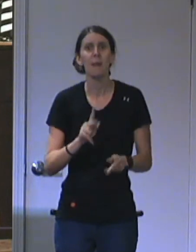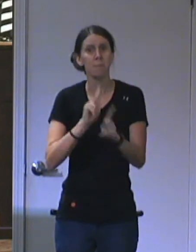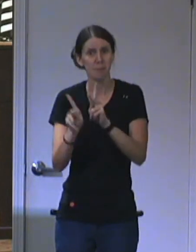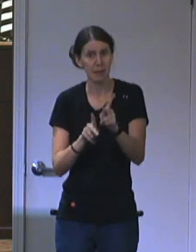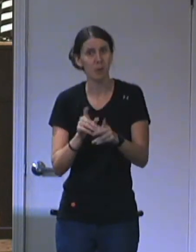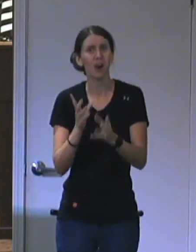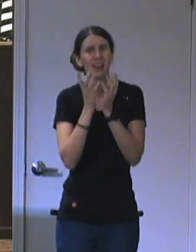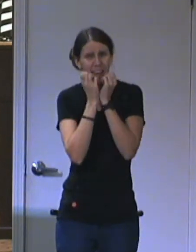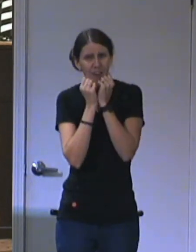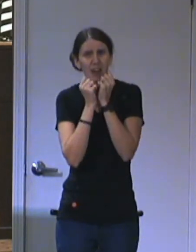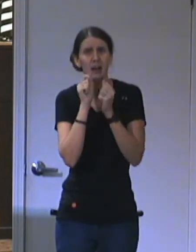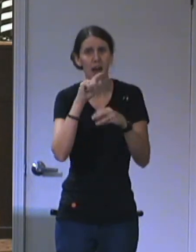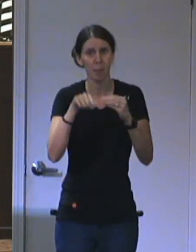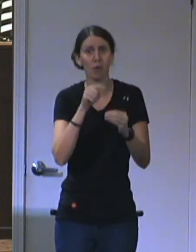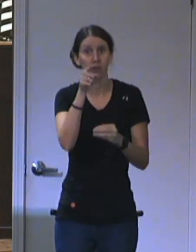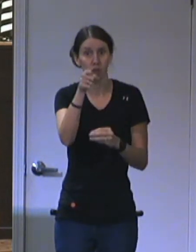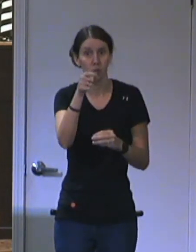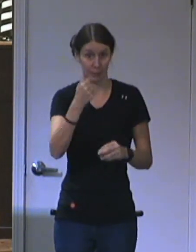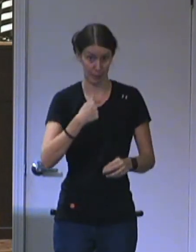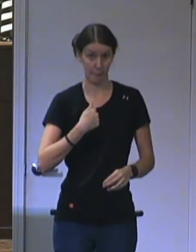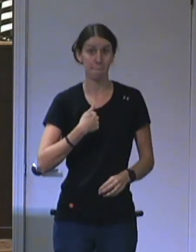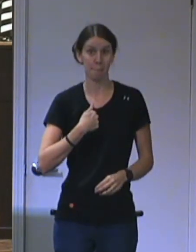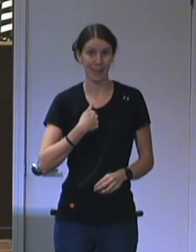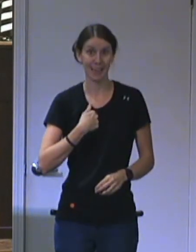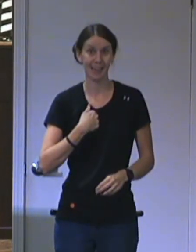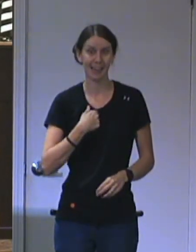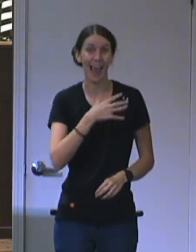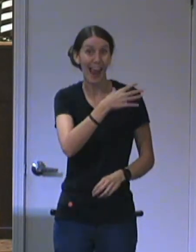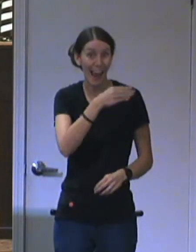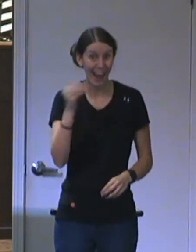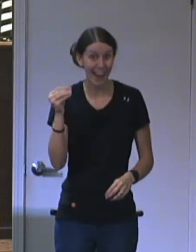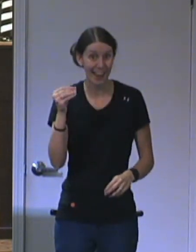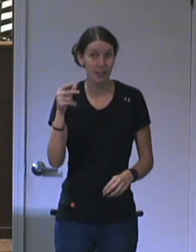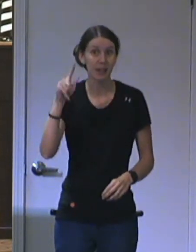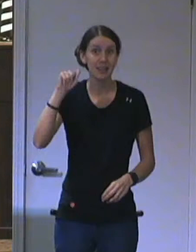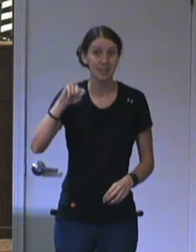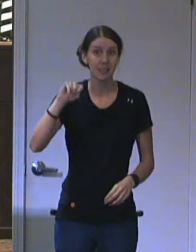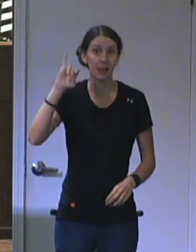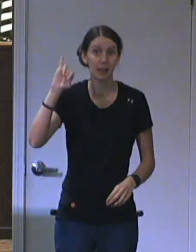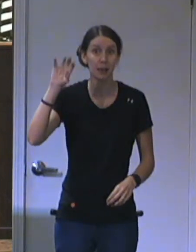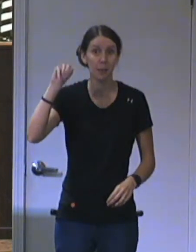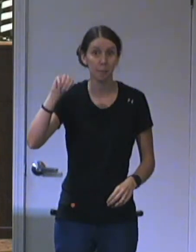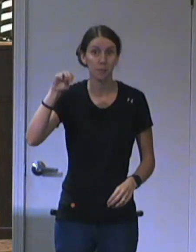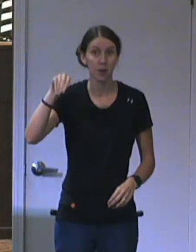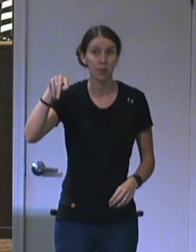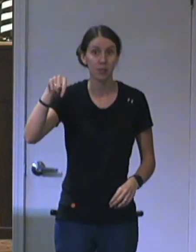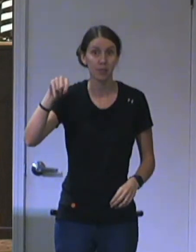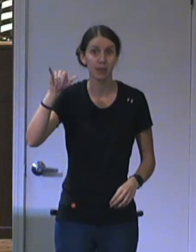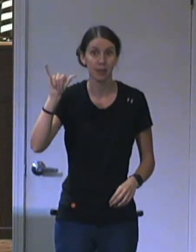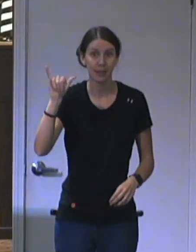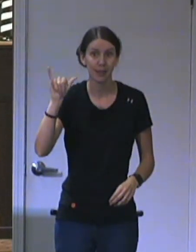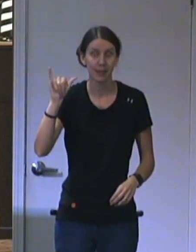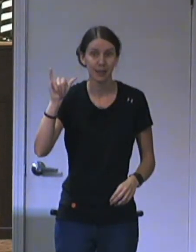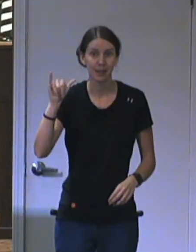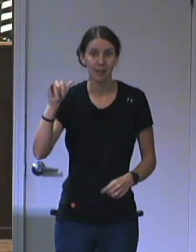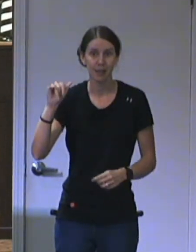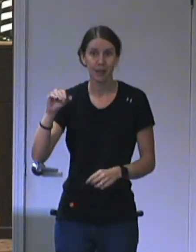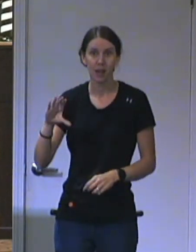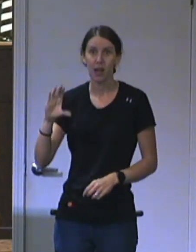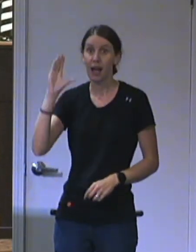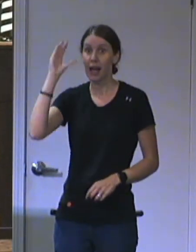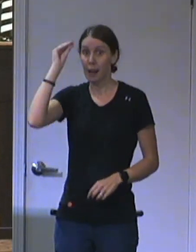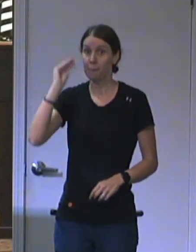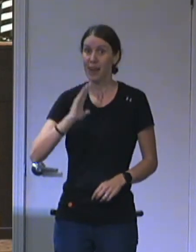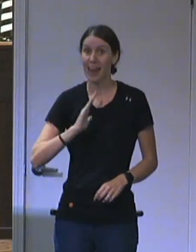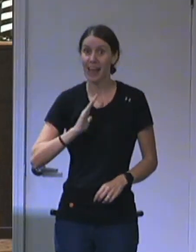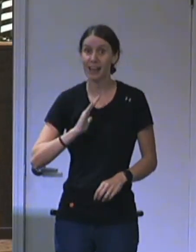you, not just myself. But think about Timothy, he said. Timothy is a young man that is serving